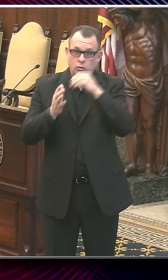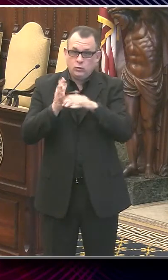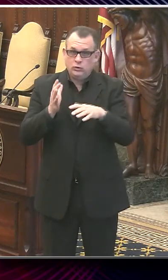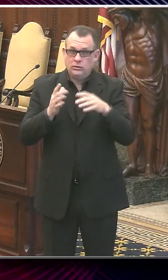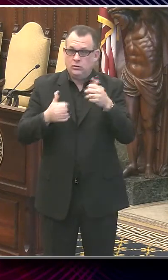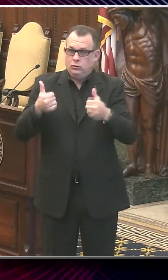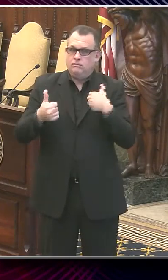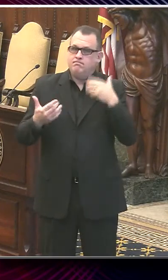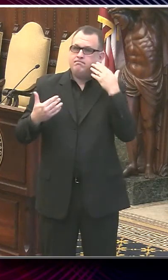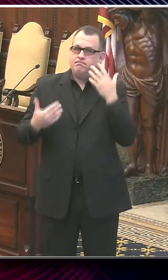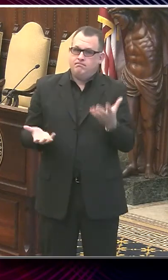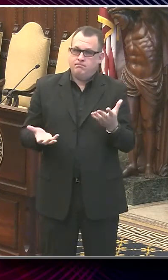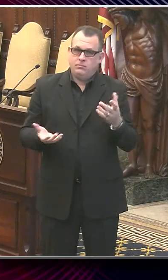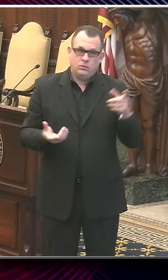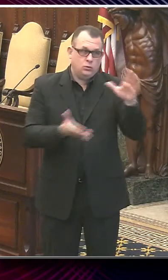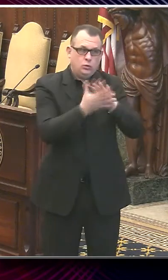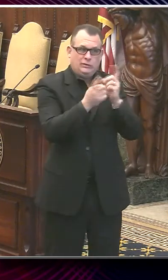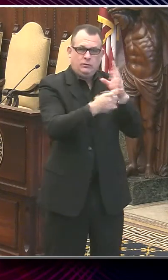post it themselves.